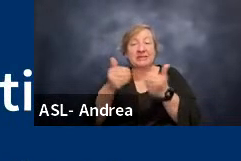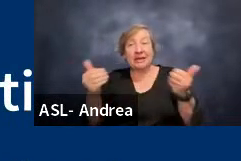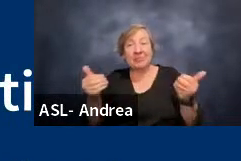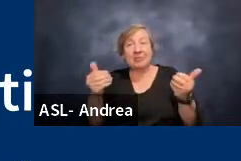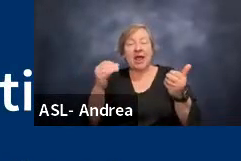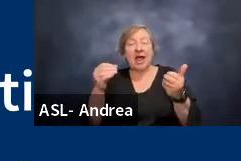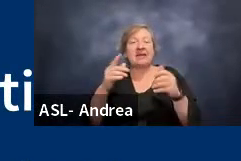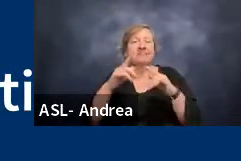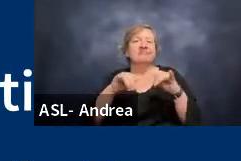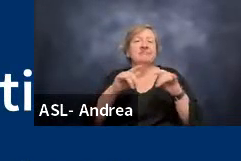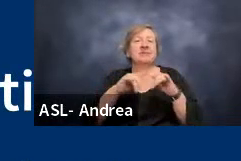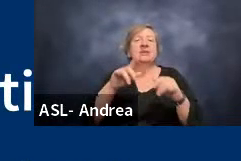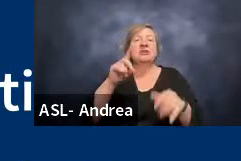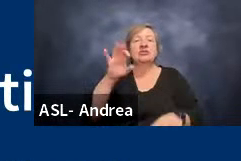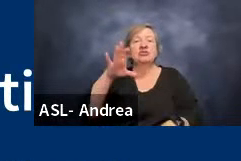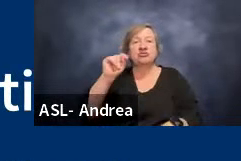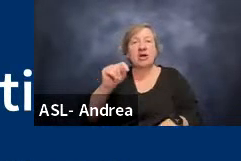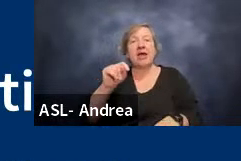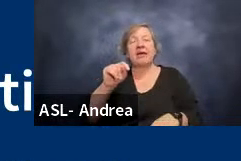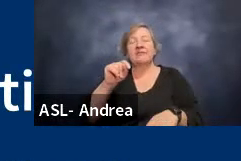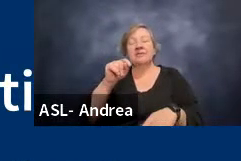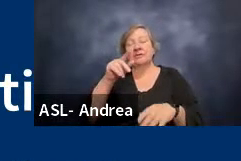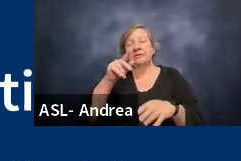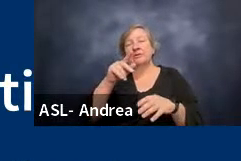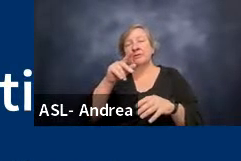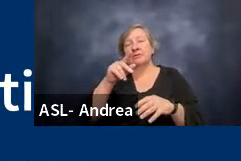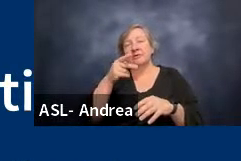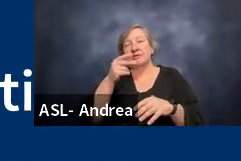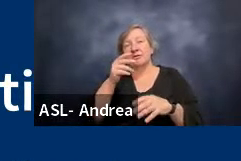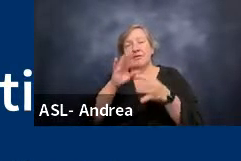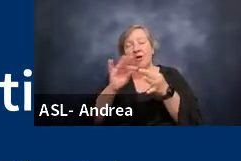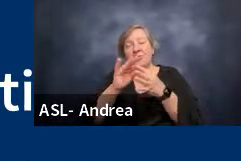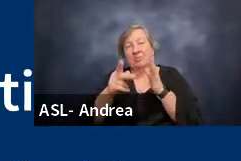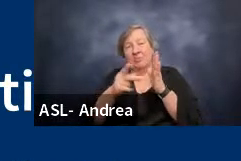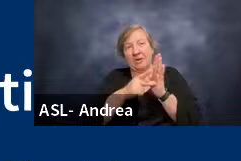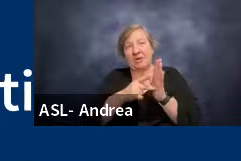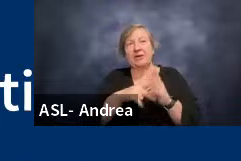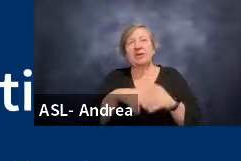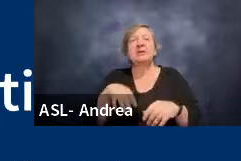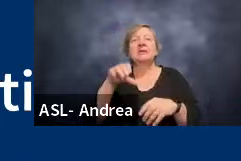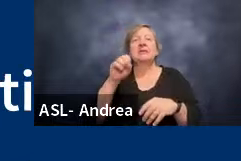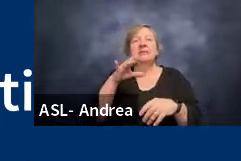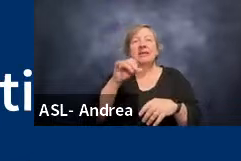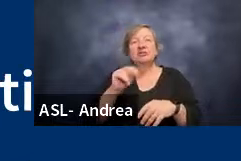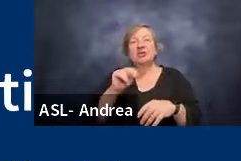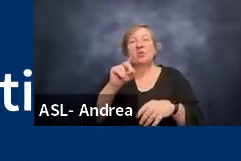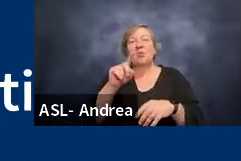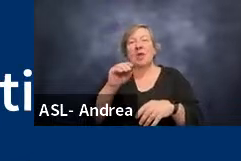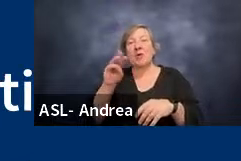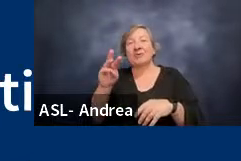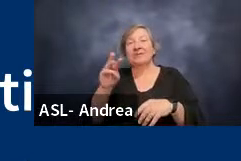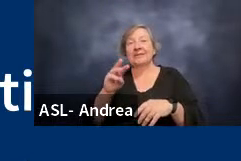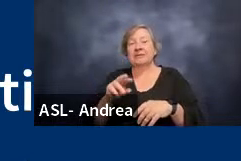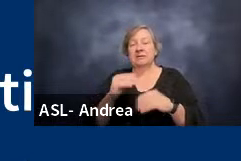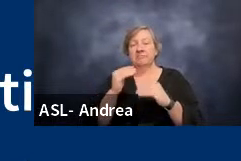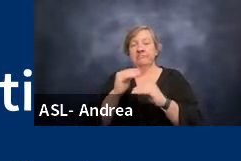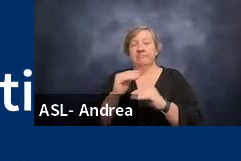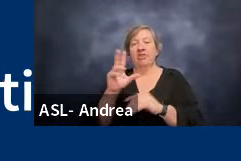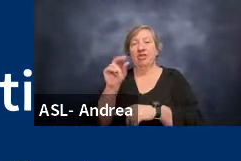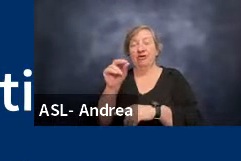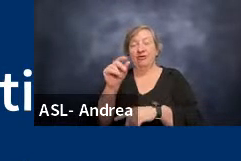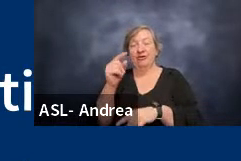draft SEIS public comment period. The Section 106 public comment period lasts 30 days and will begin this fall,